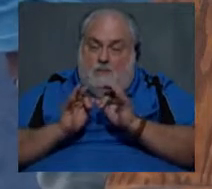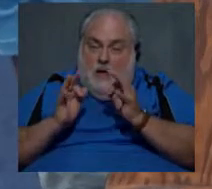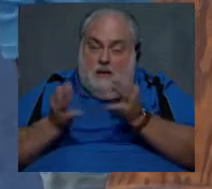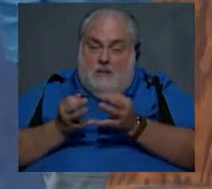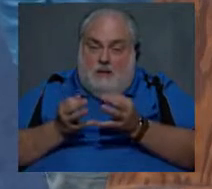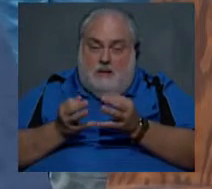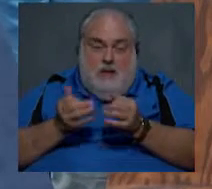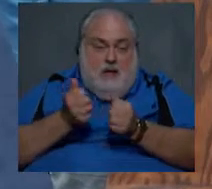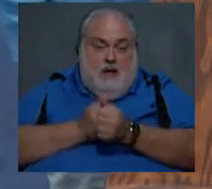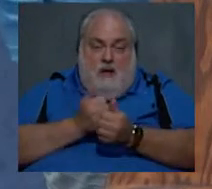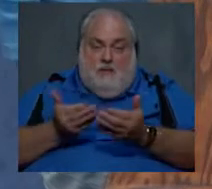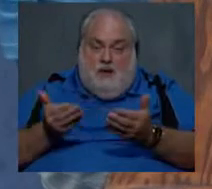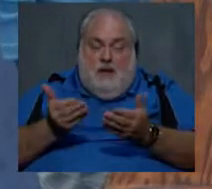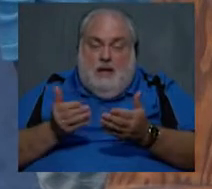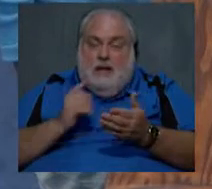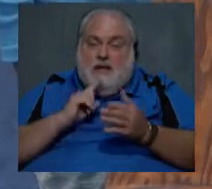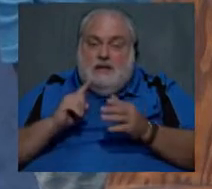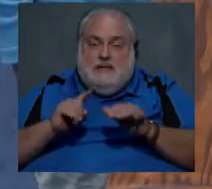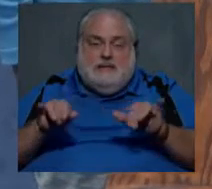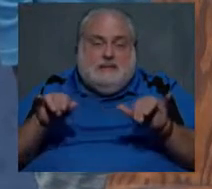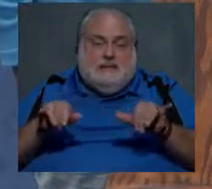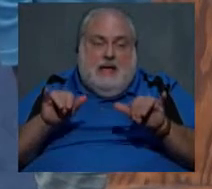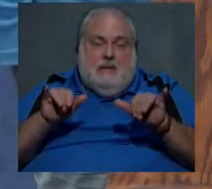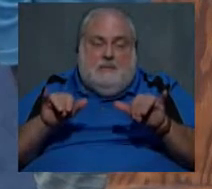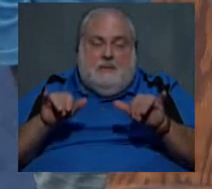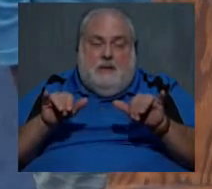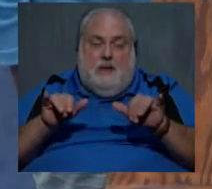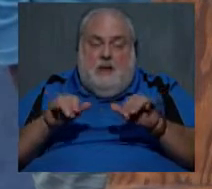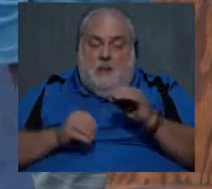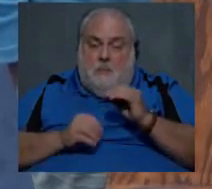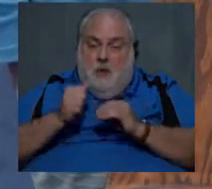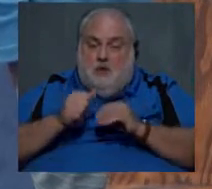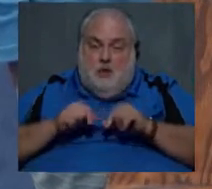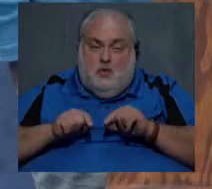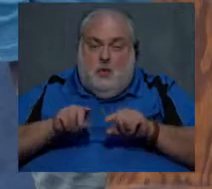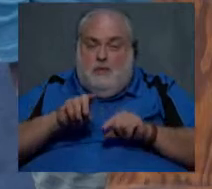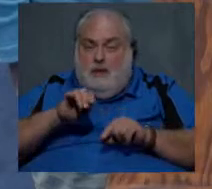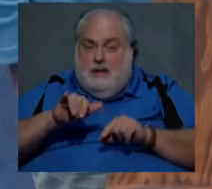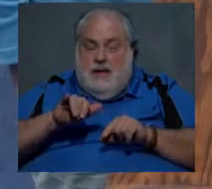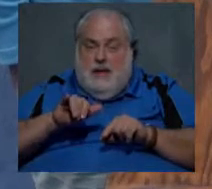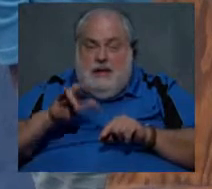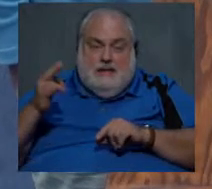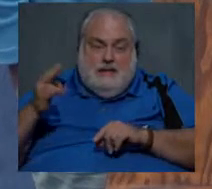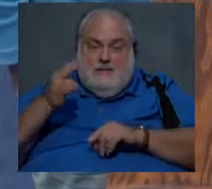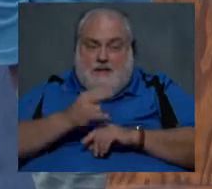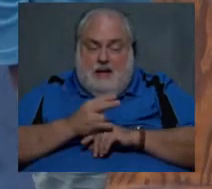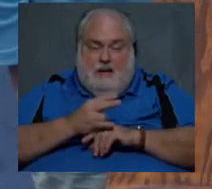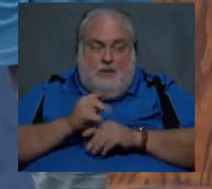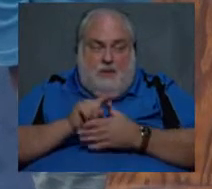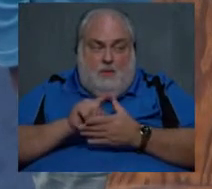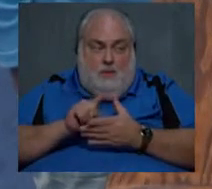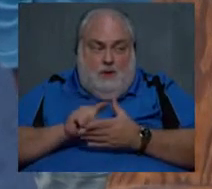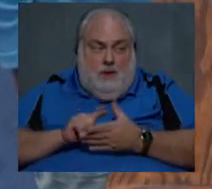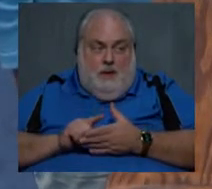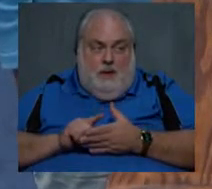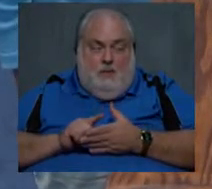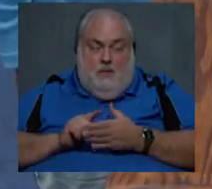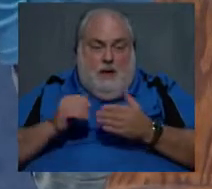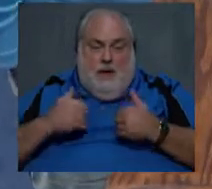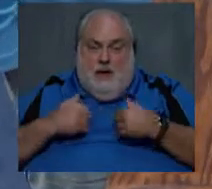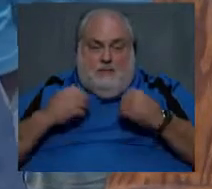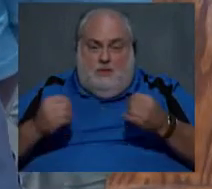weekends. You know, I would imagine most of them be during the day, probably 7 days a week, I would think.